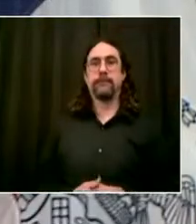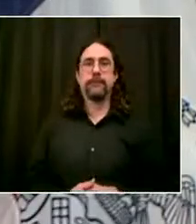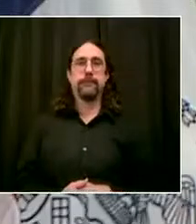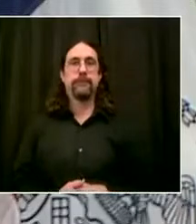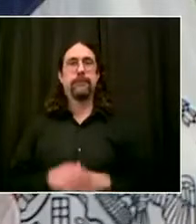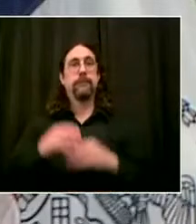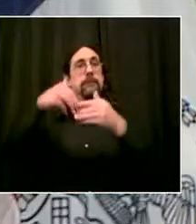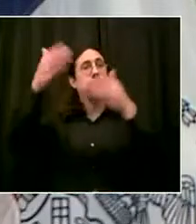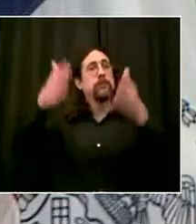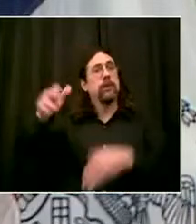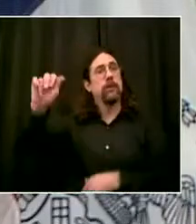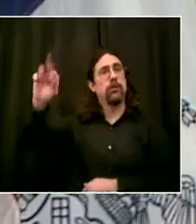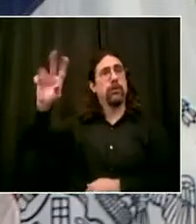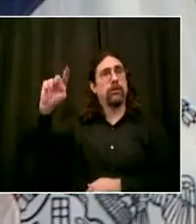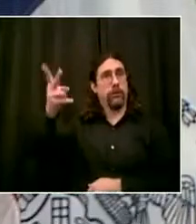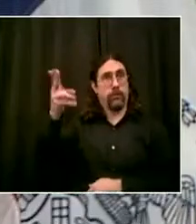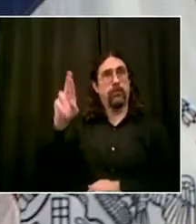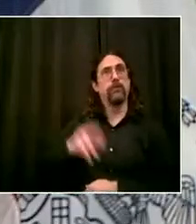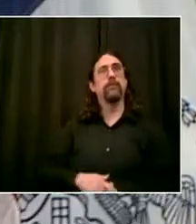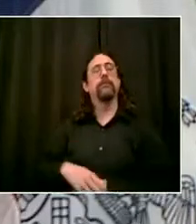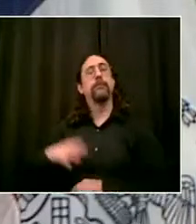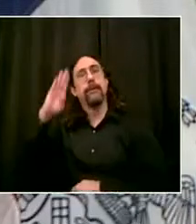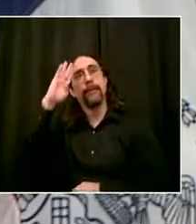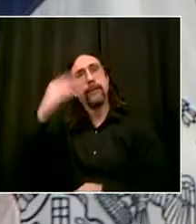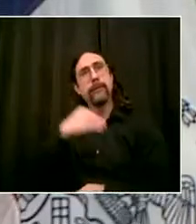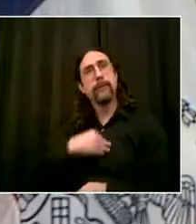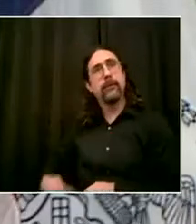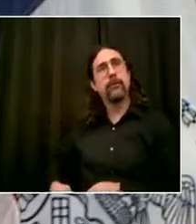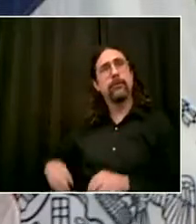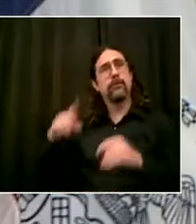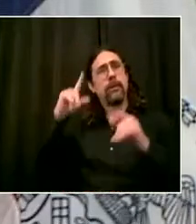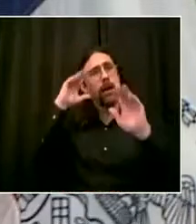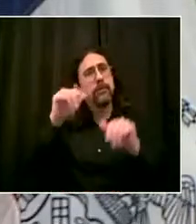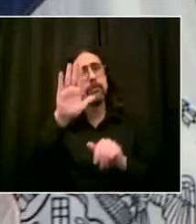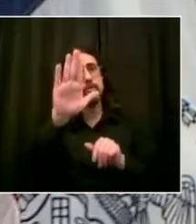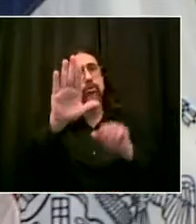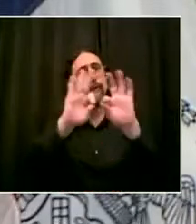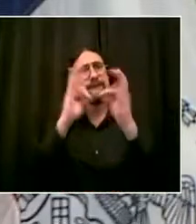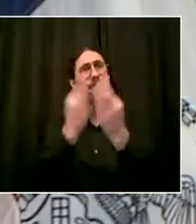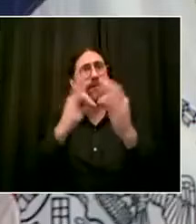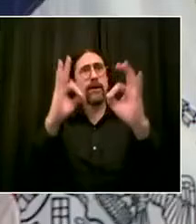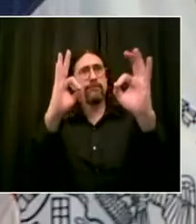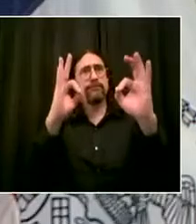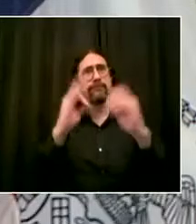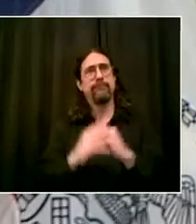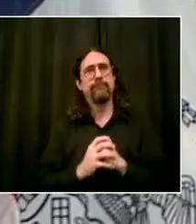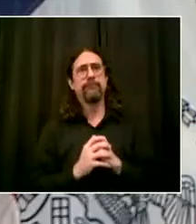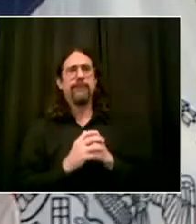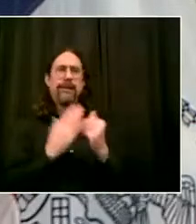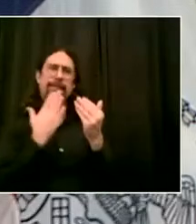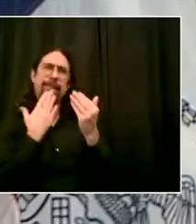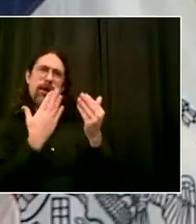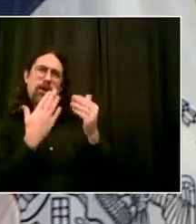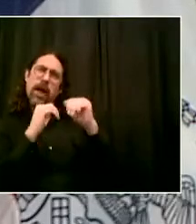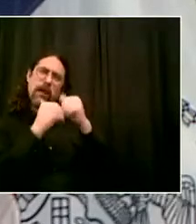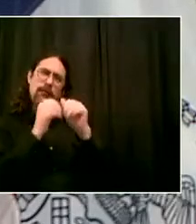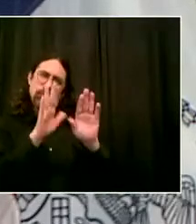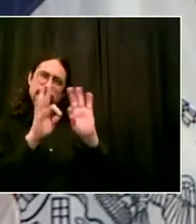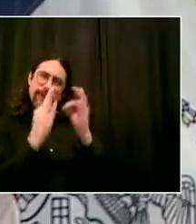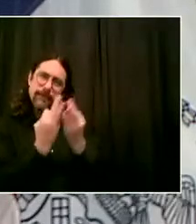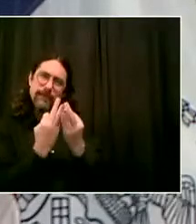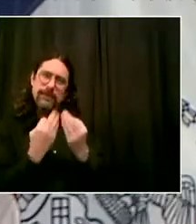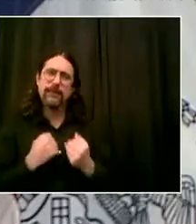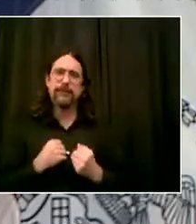and to you and yours how you doing I'm doing great thank you um my question is one on Race you articulated the Tail of Two Cities early